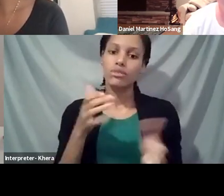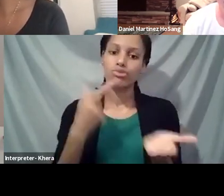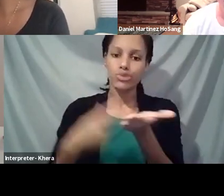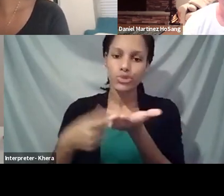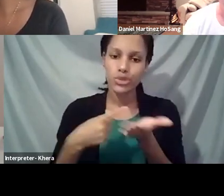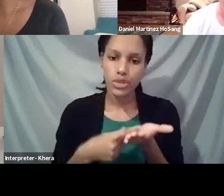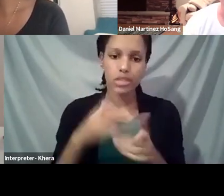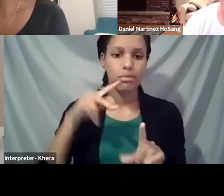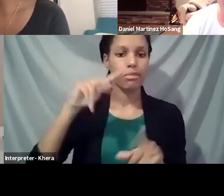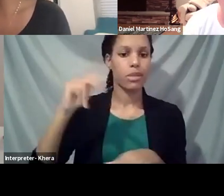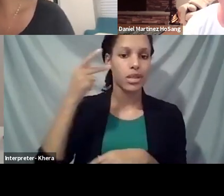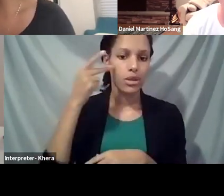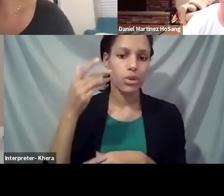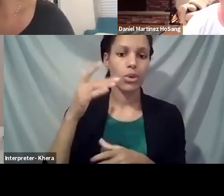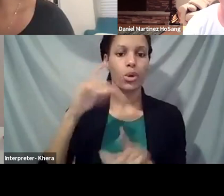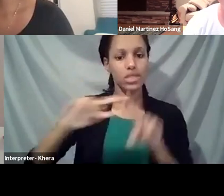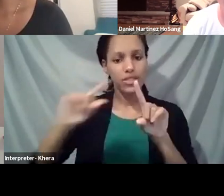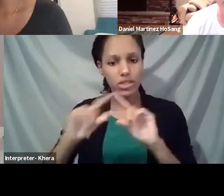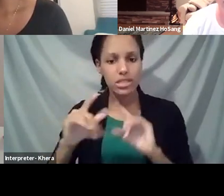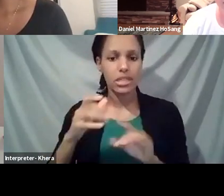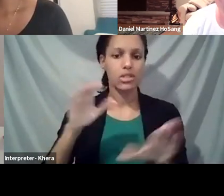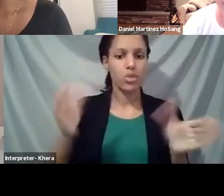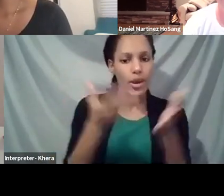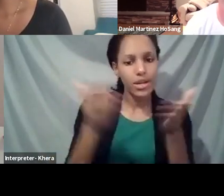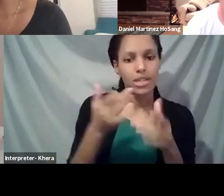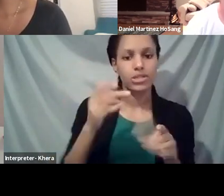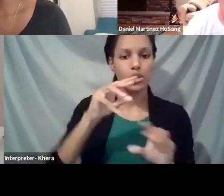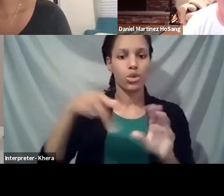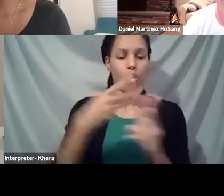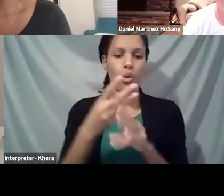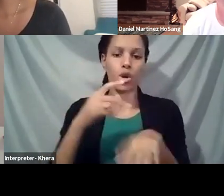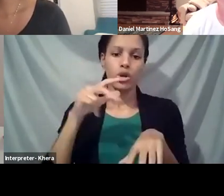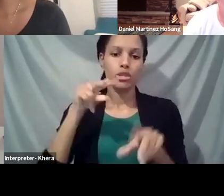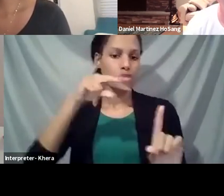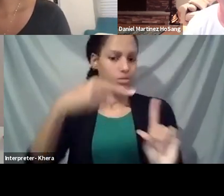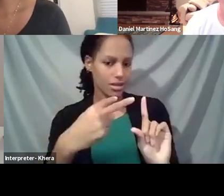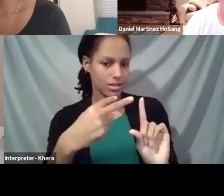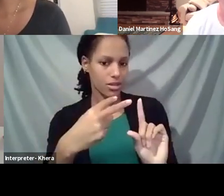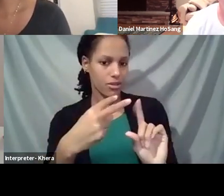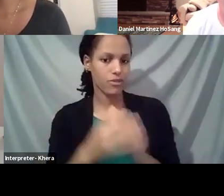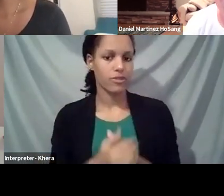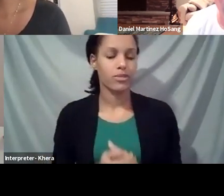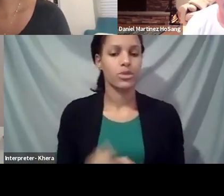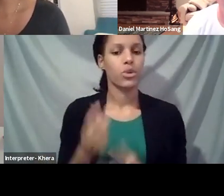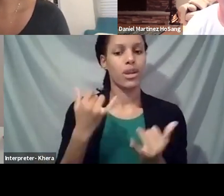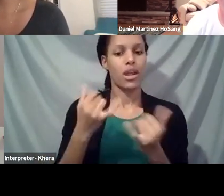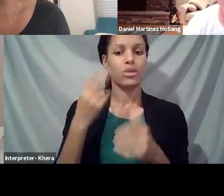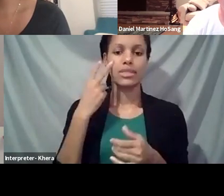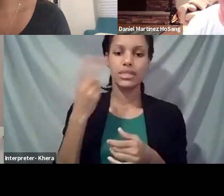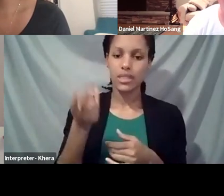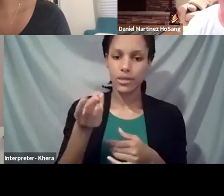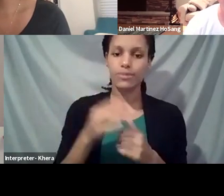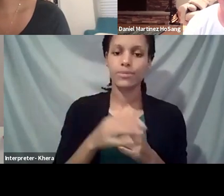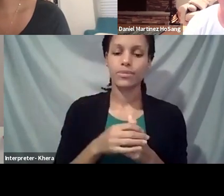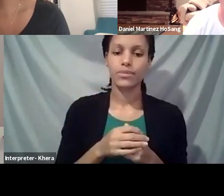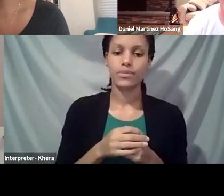Americans, and how we see ourselves in relation to other minoritized groups, particularly as Dean Yi